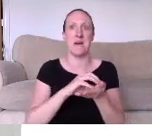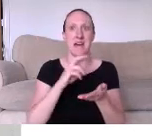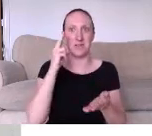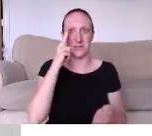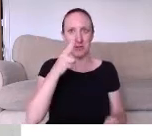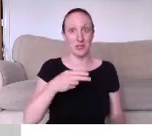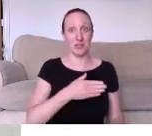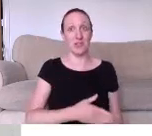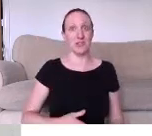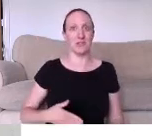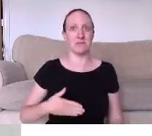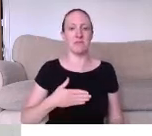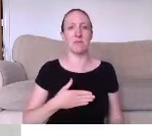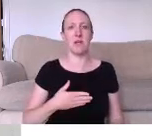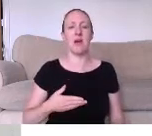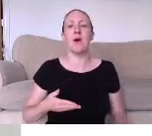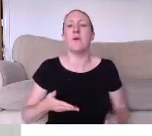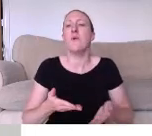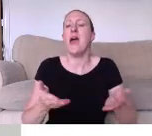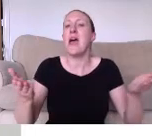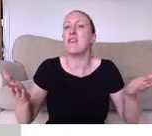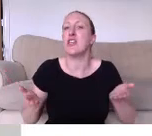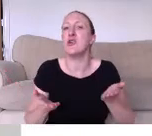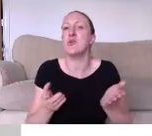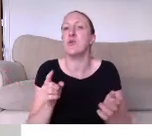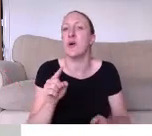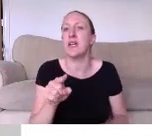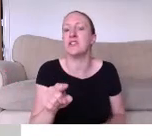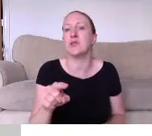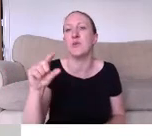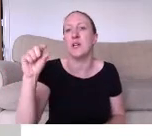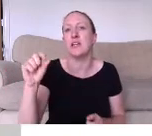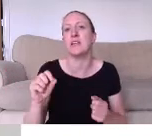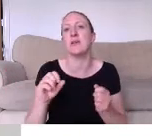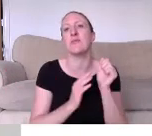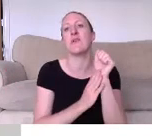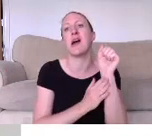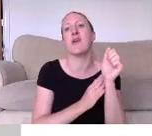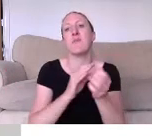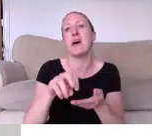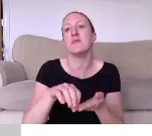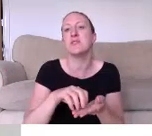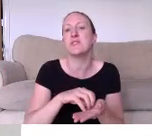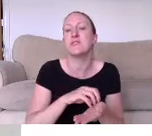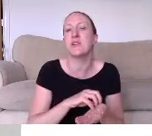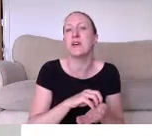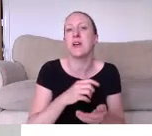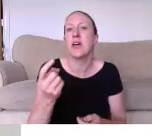the mouse looked good. "Where are you going to, little brown